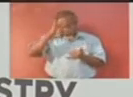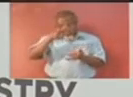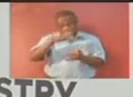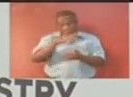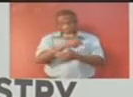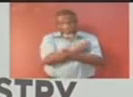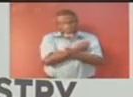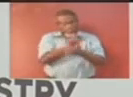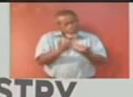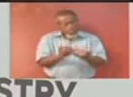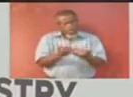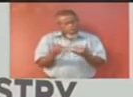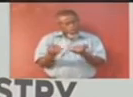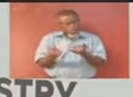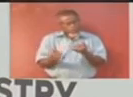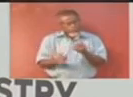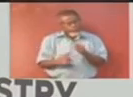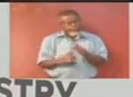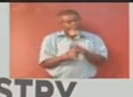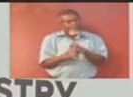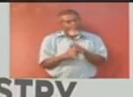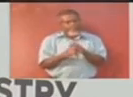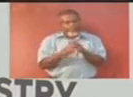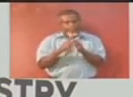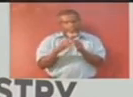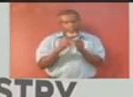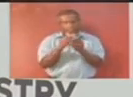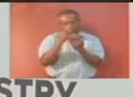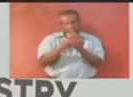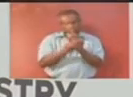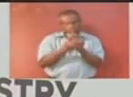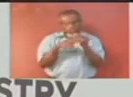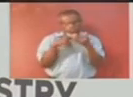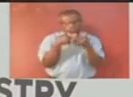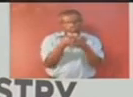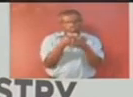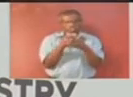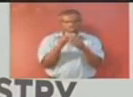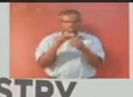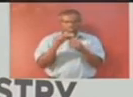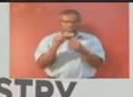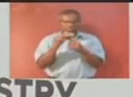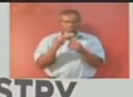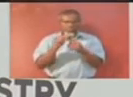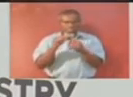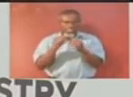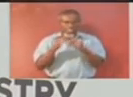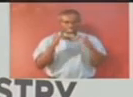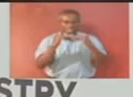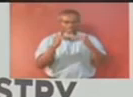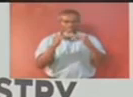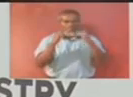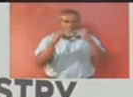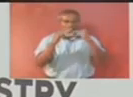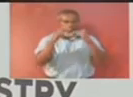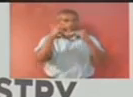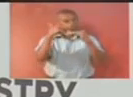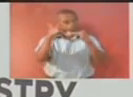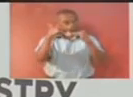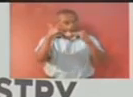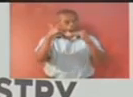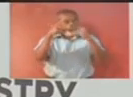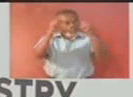in March into phase 3 of the clinical trials, which is very promising that it has entered into phase 3. There have